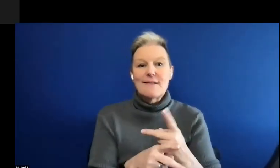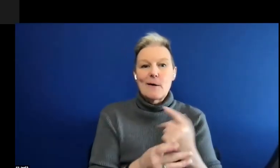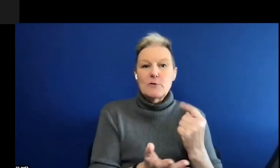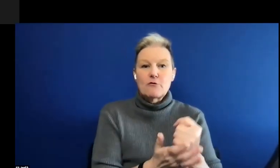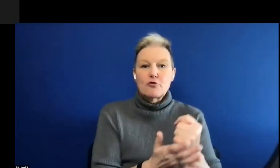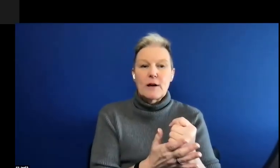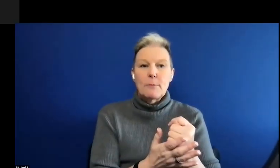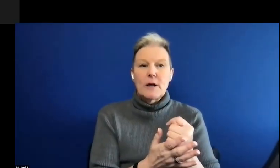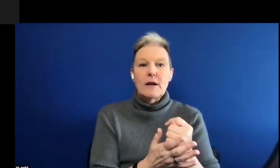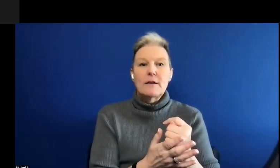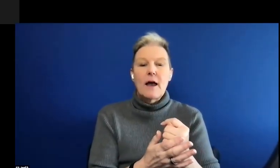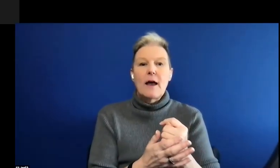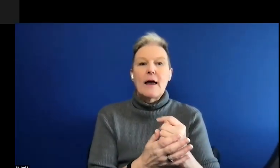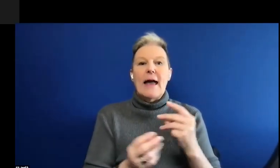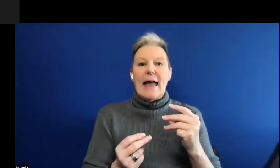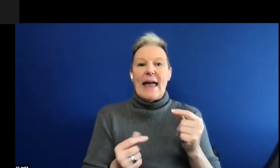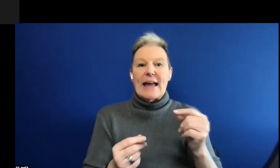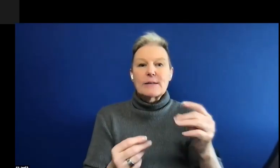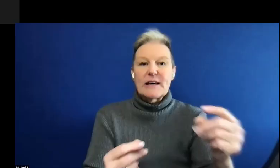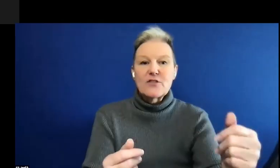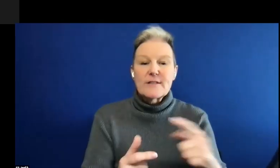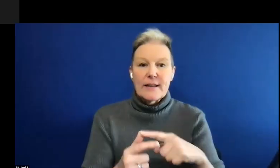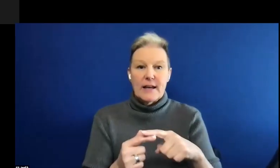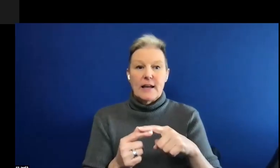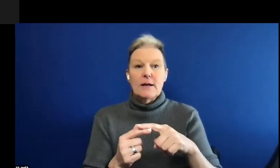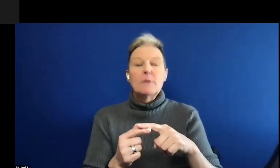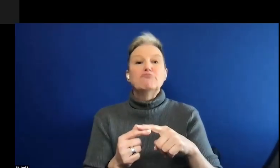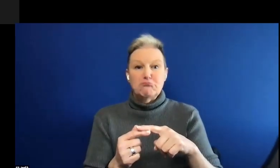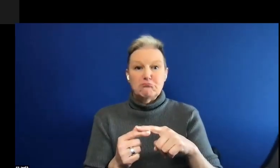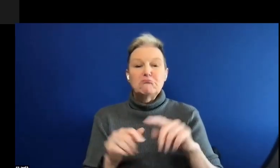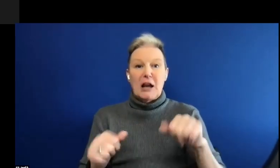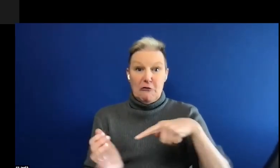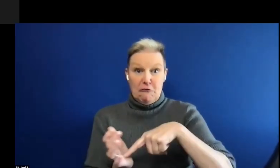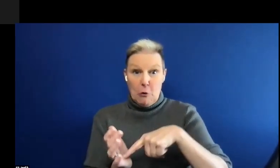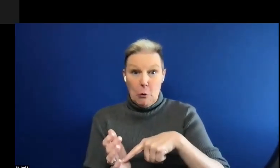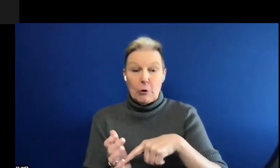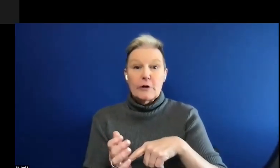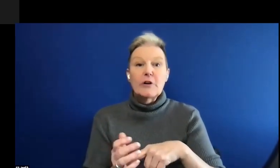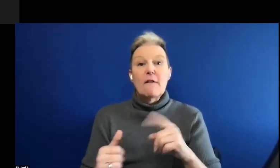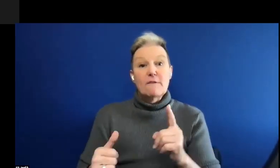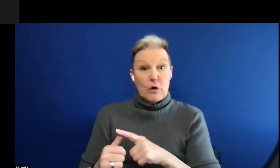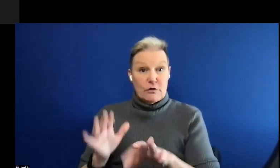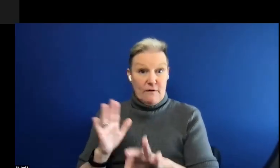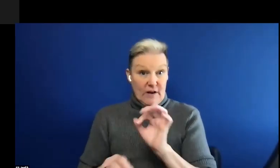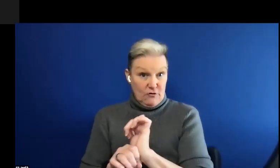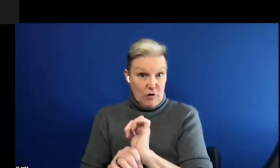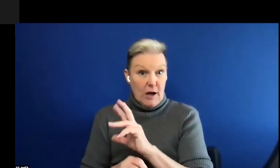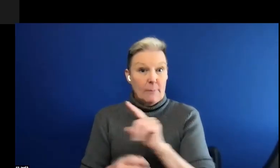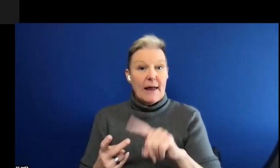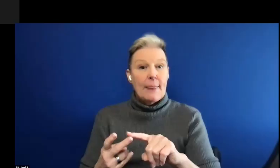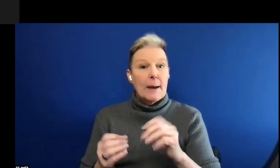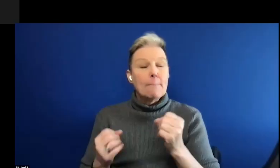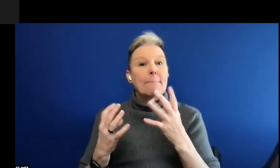treatments expeditiously, affordably, so one that they can get employment and for